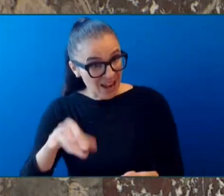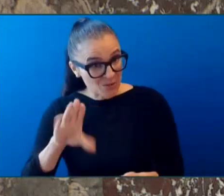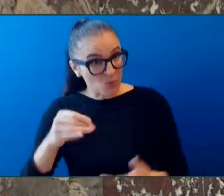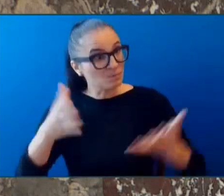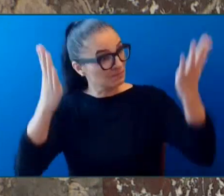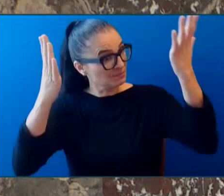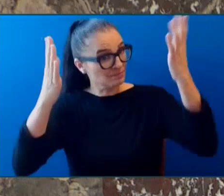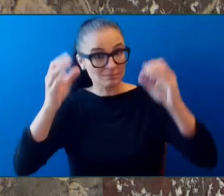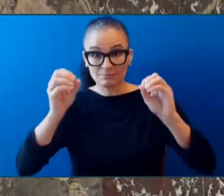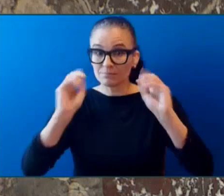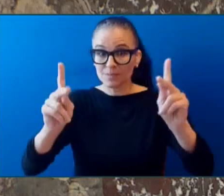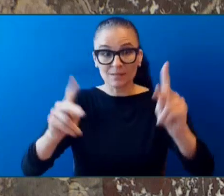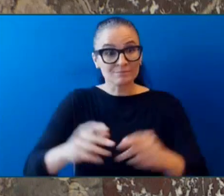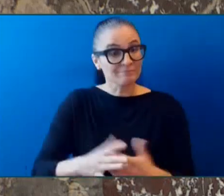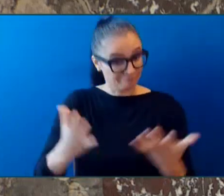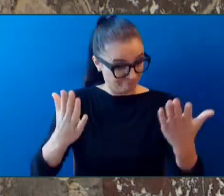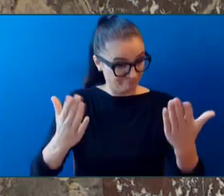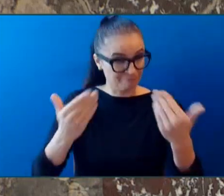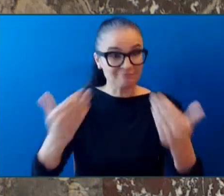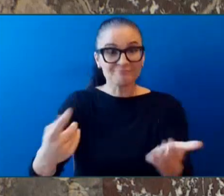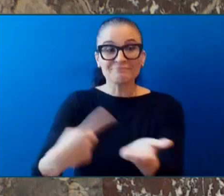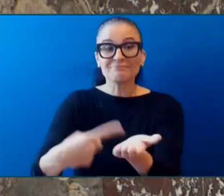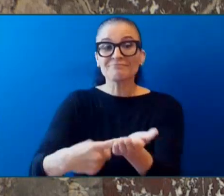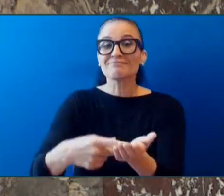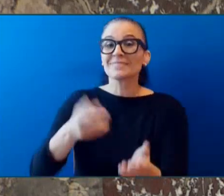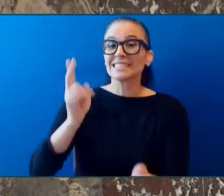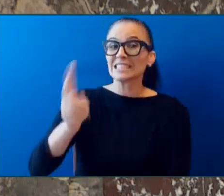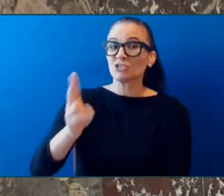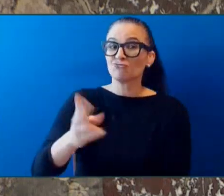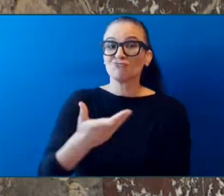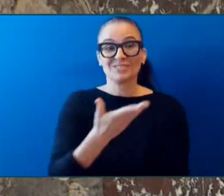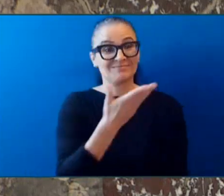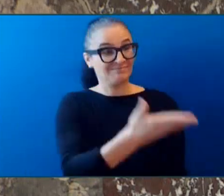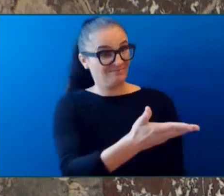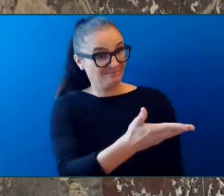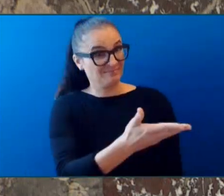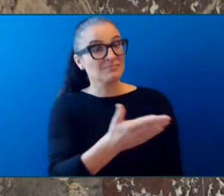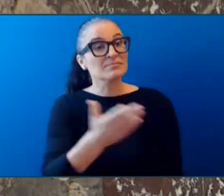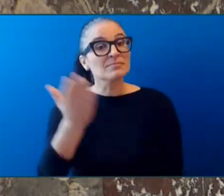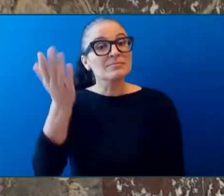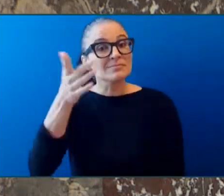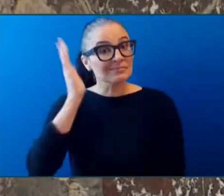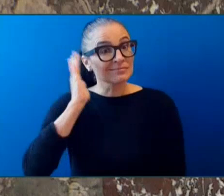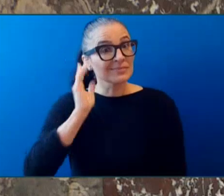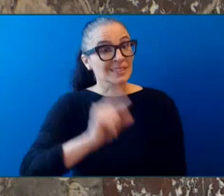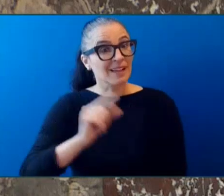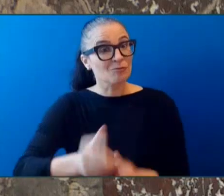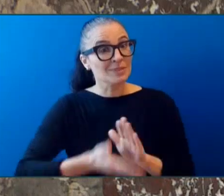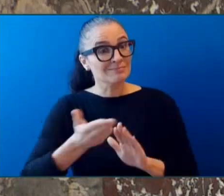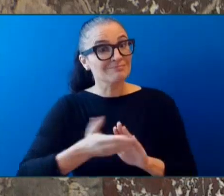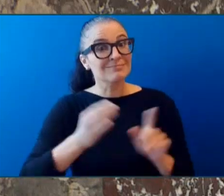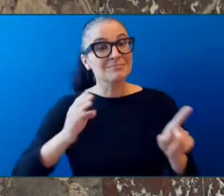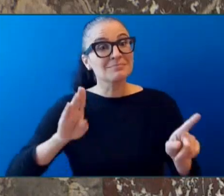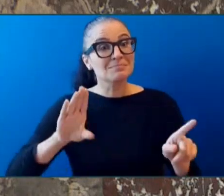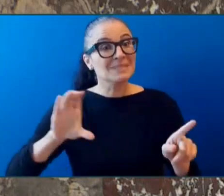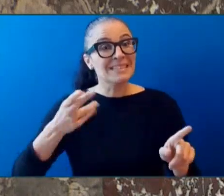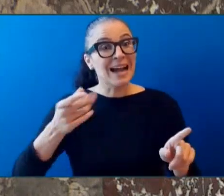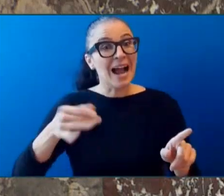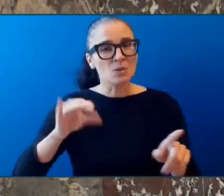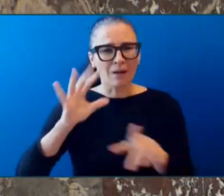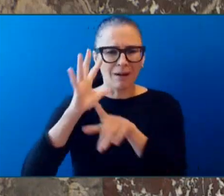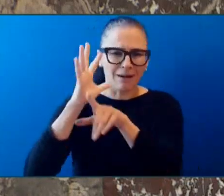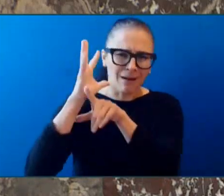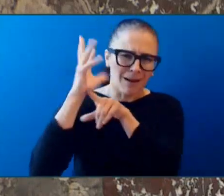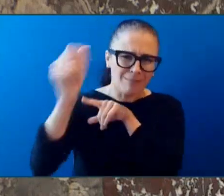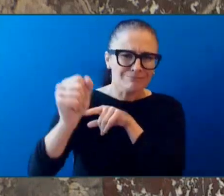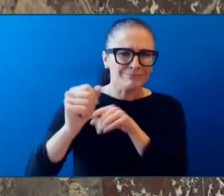government, under the old government, BC Hydro rates skyrocketed 80%, Honourable Speaker. That's an average of